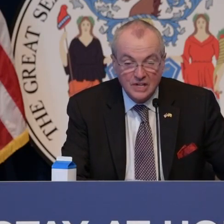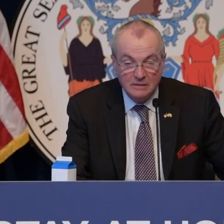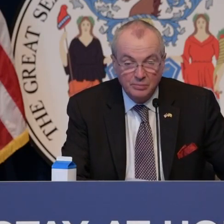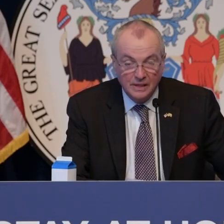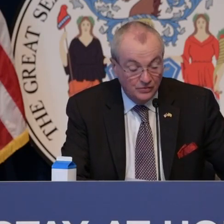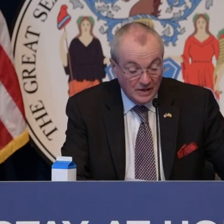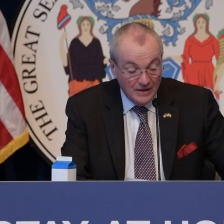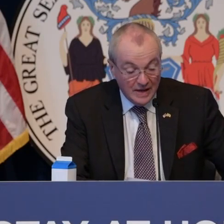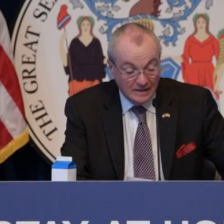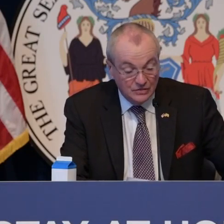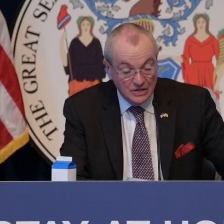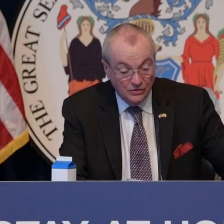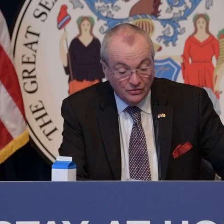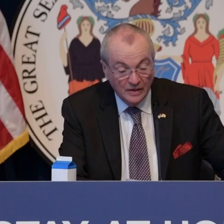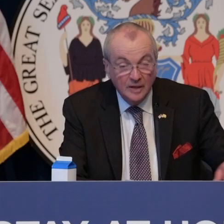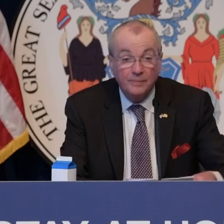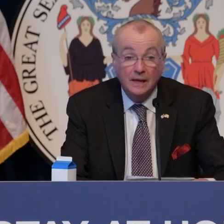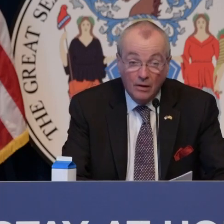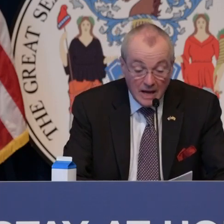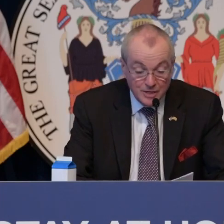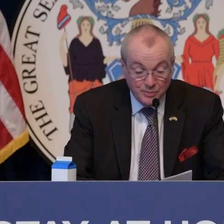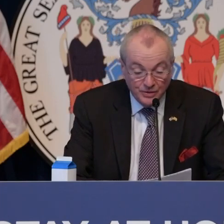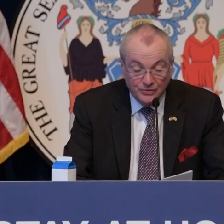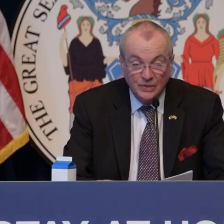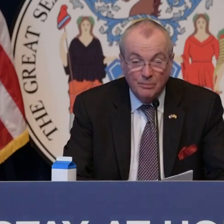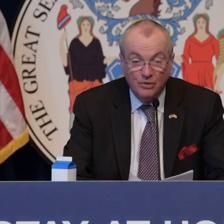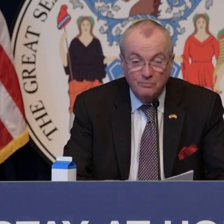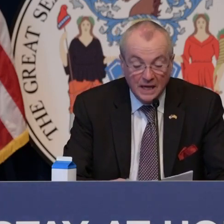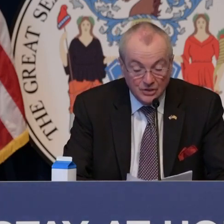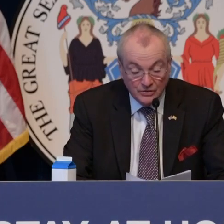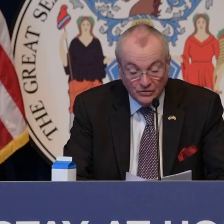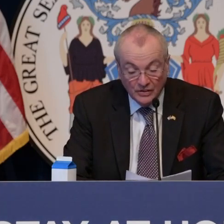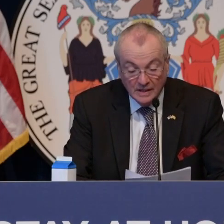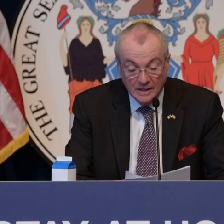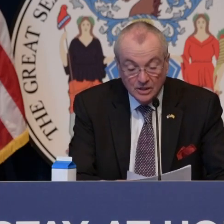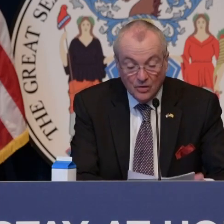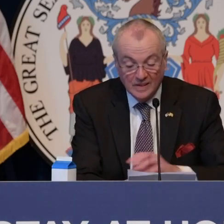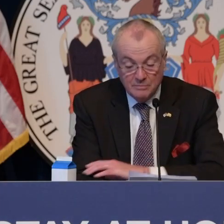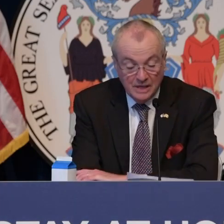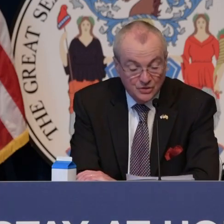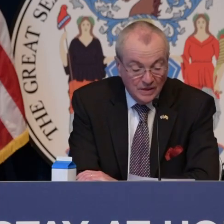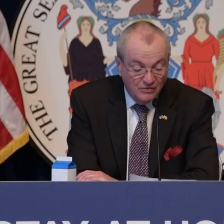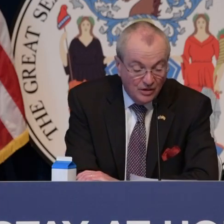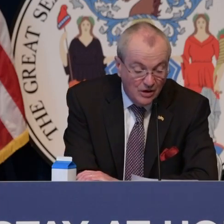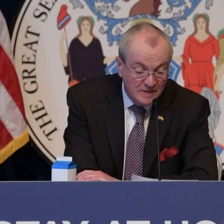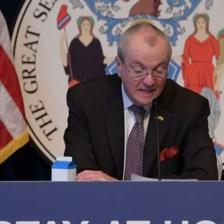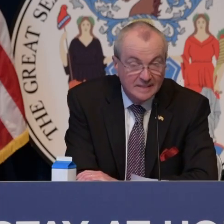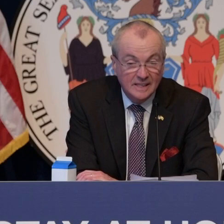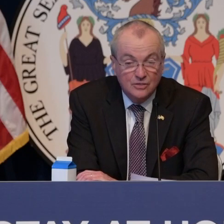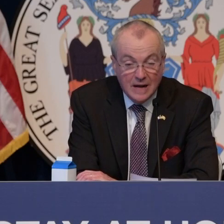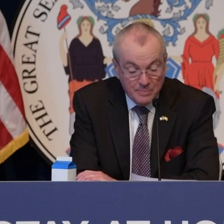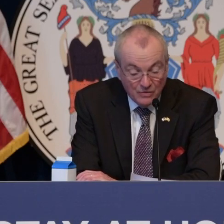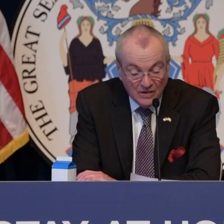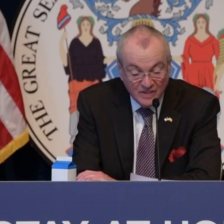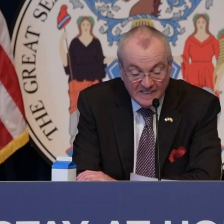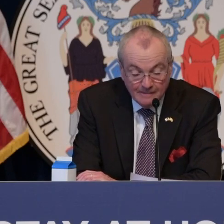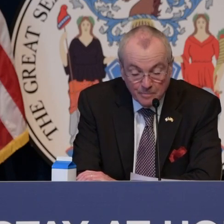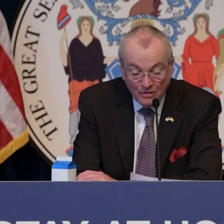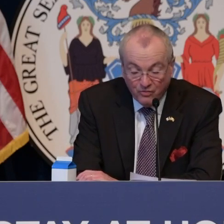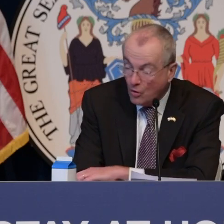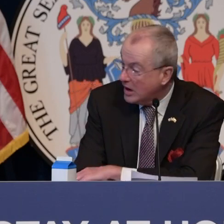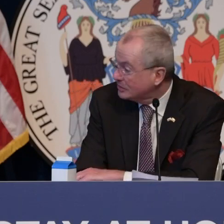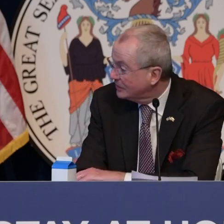the state. Please God, that continues. In our hospitals, the number of patients currently being treated for COVID-19 dropped by